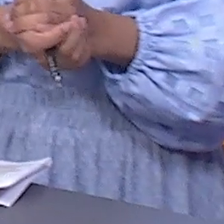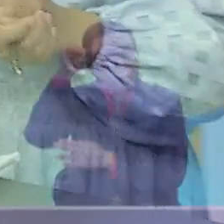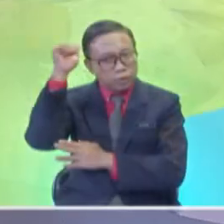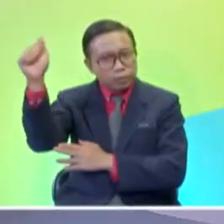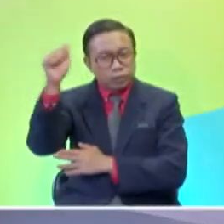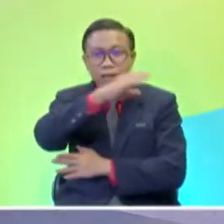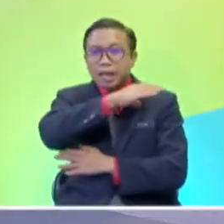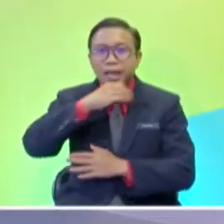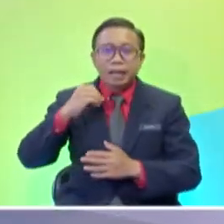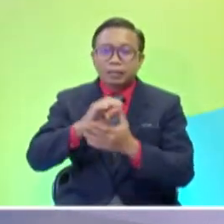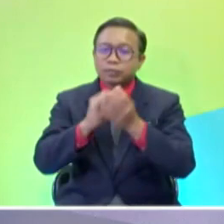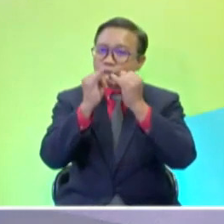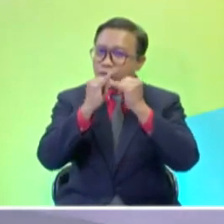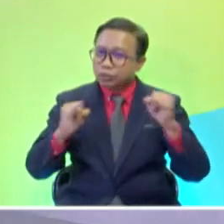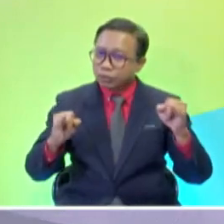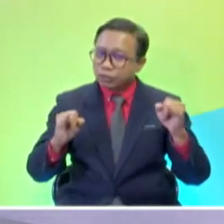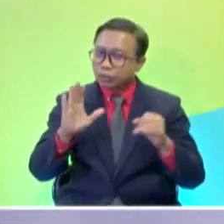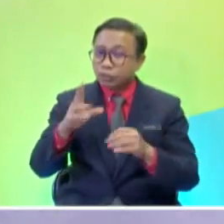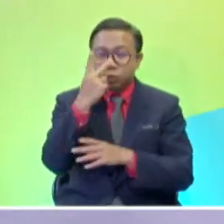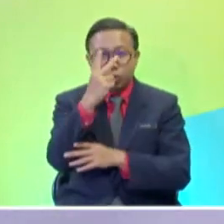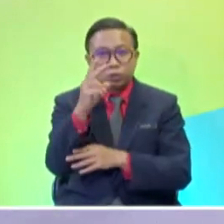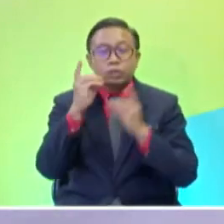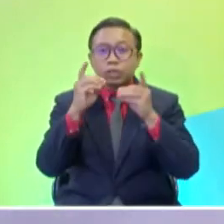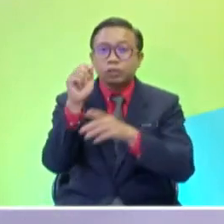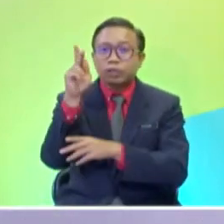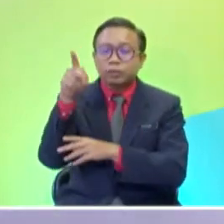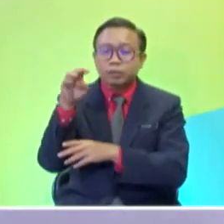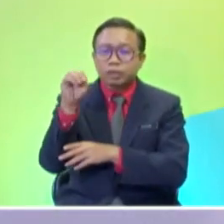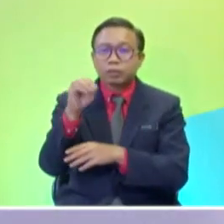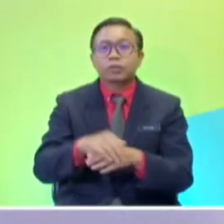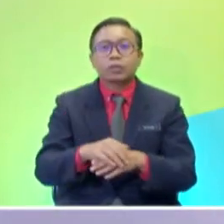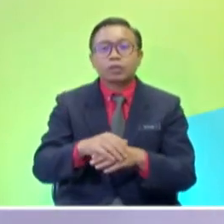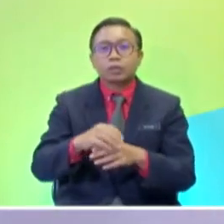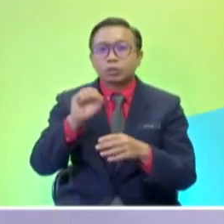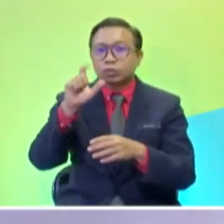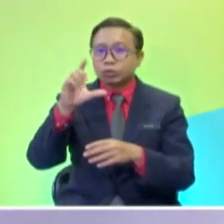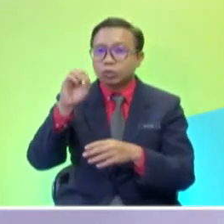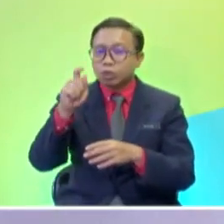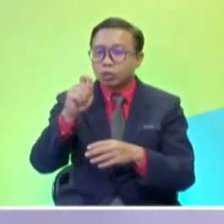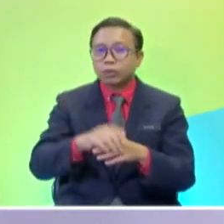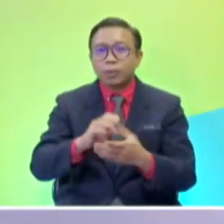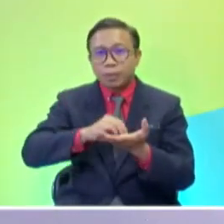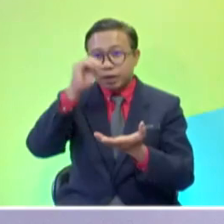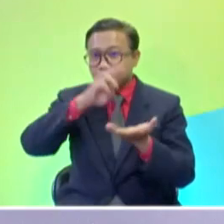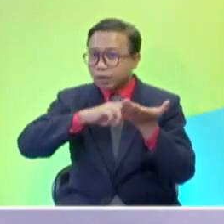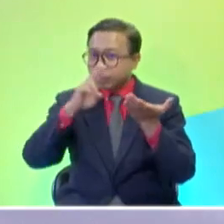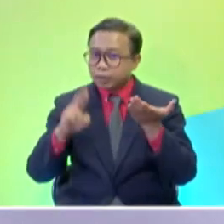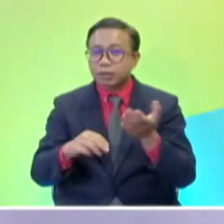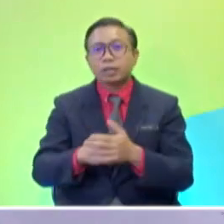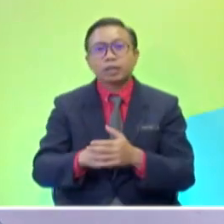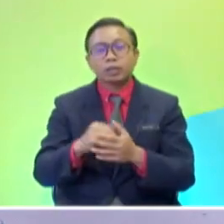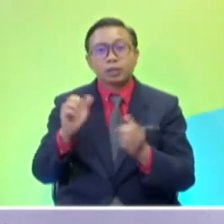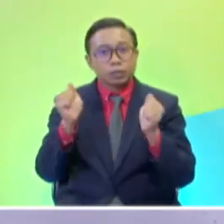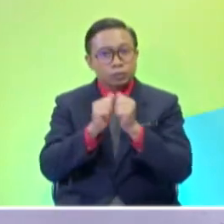Assalamualaikum and salam sejahtera. You're watching DidikTV KPM for our slot today, which is slot menengah rendah. And you're with